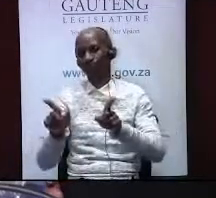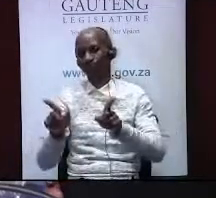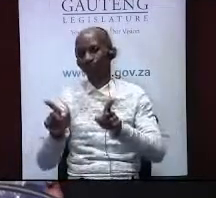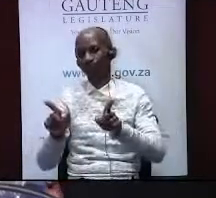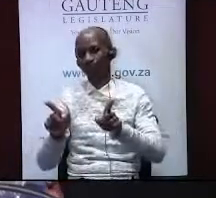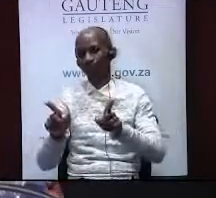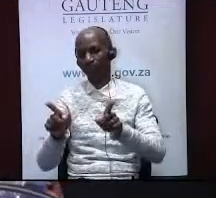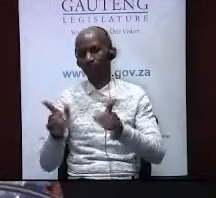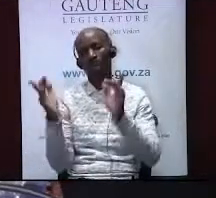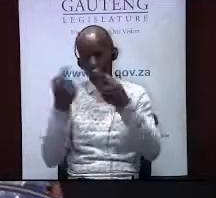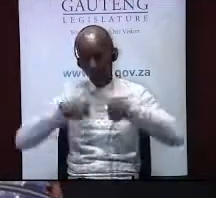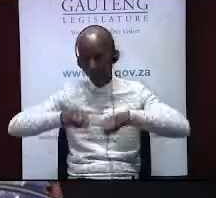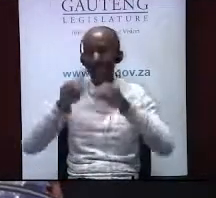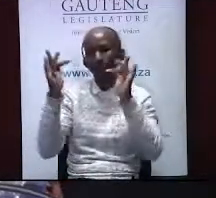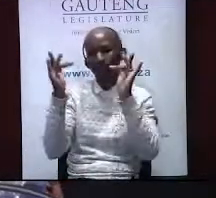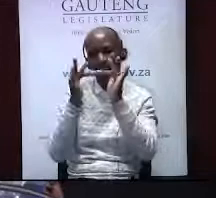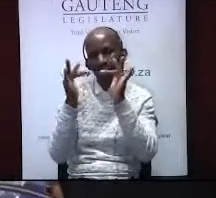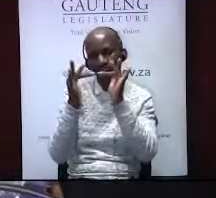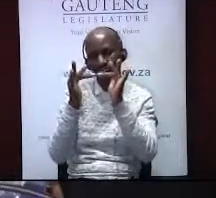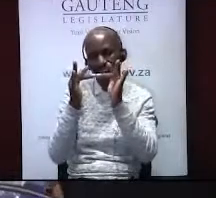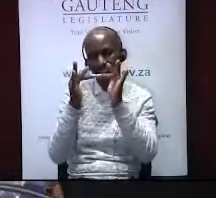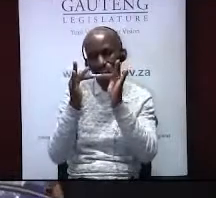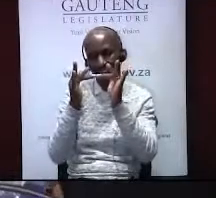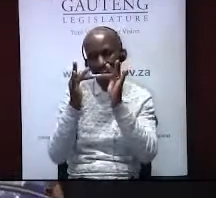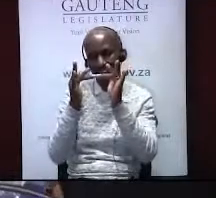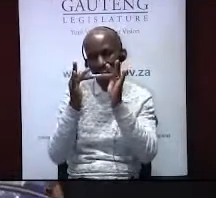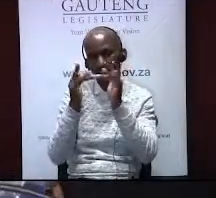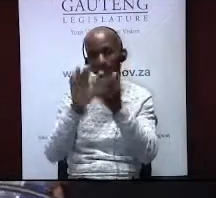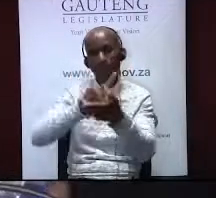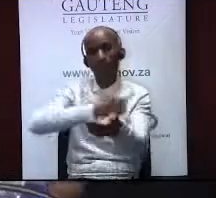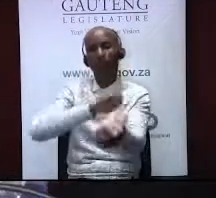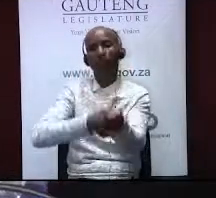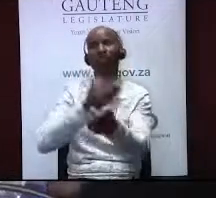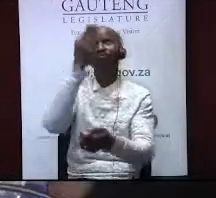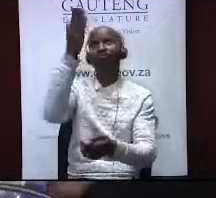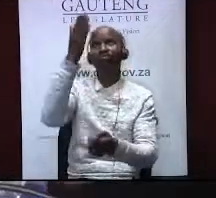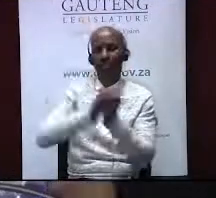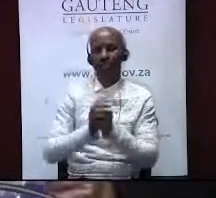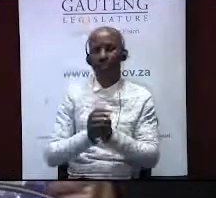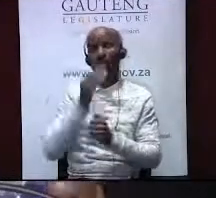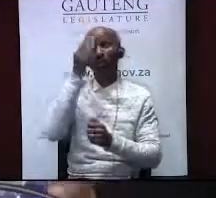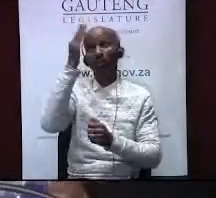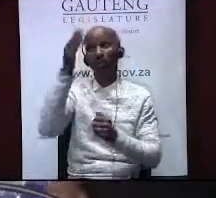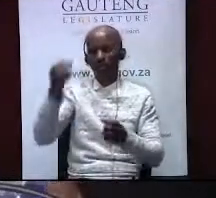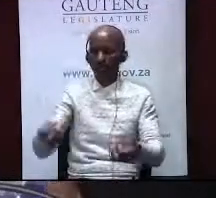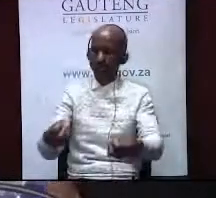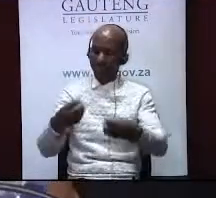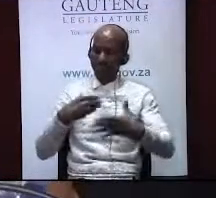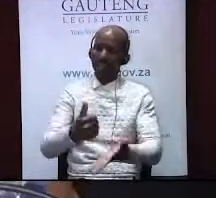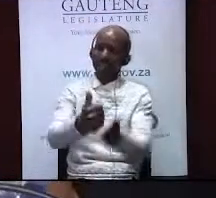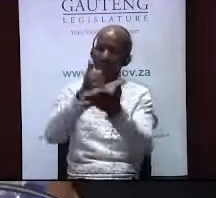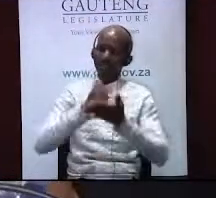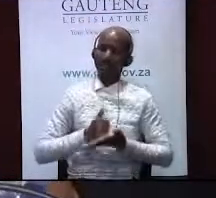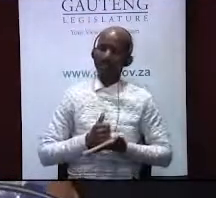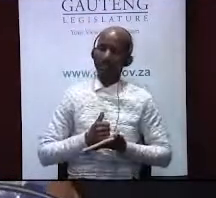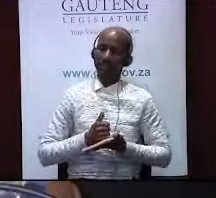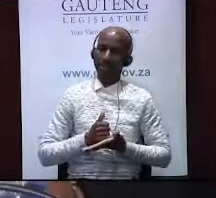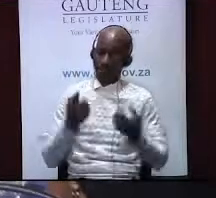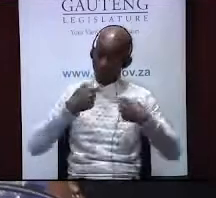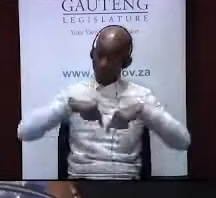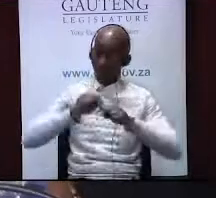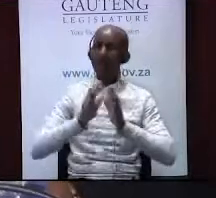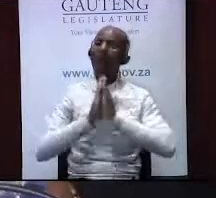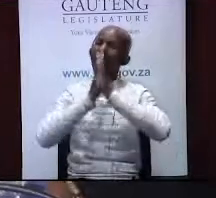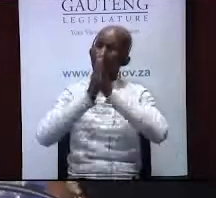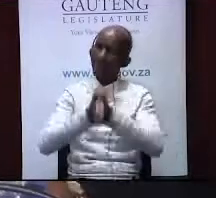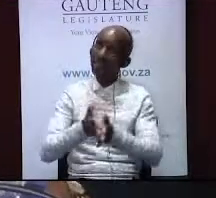Are we connected to the great I am, the Jehovah Jireh, our provider? Are we calling